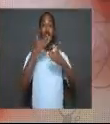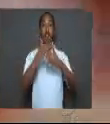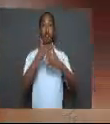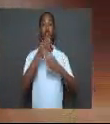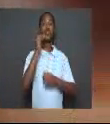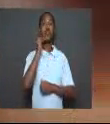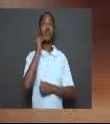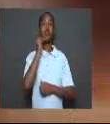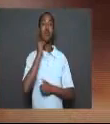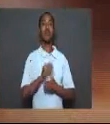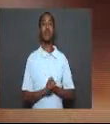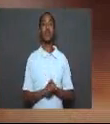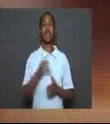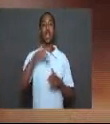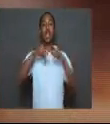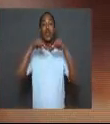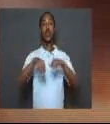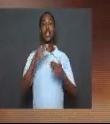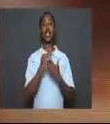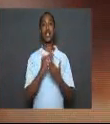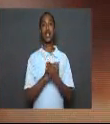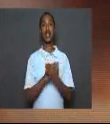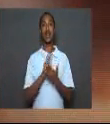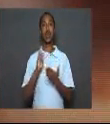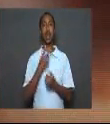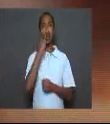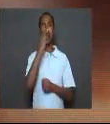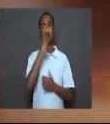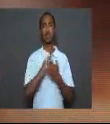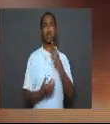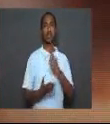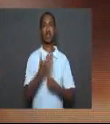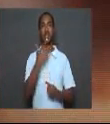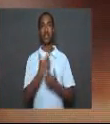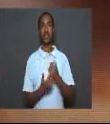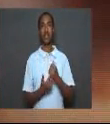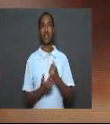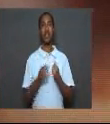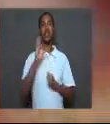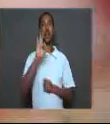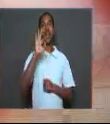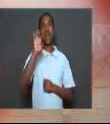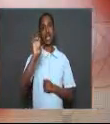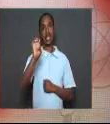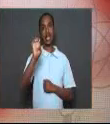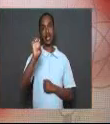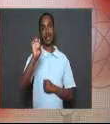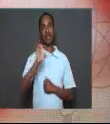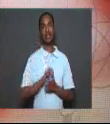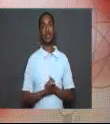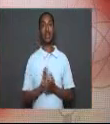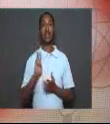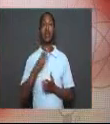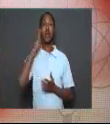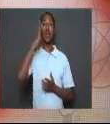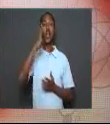home. In today's lesson, we are going to discuss iron. We